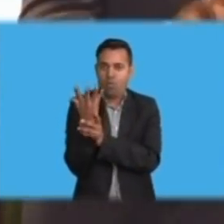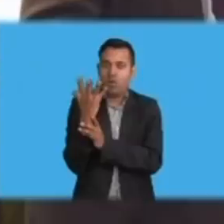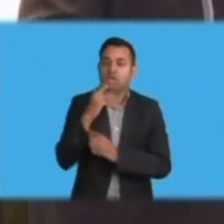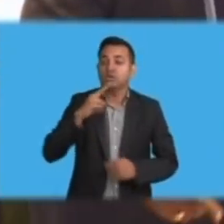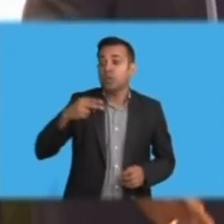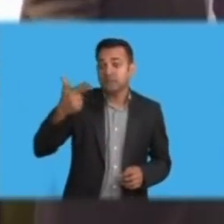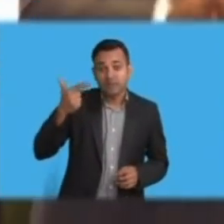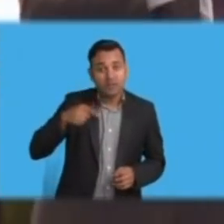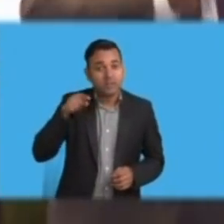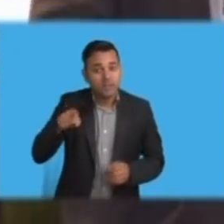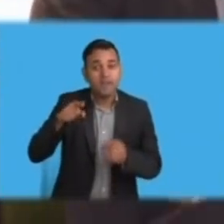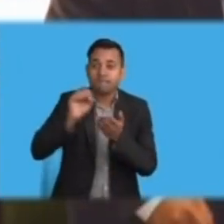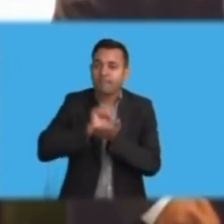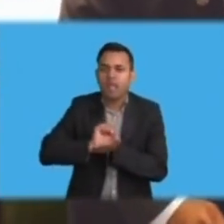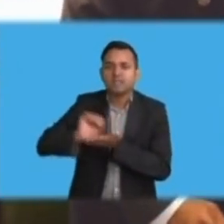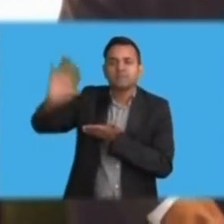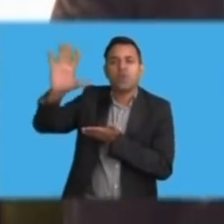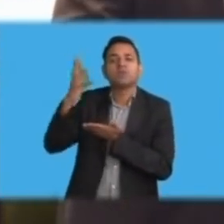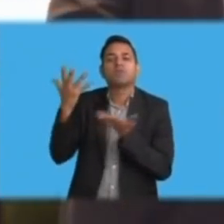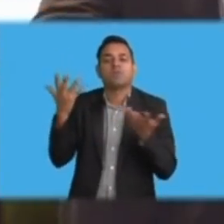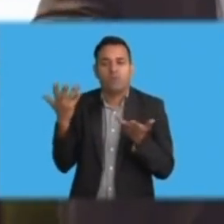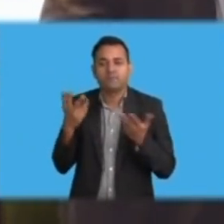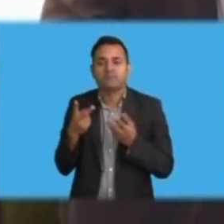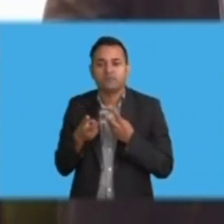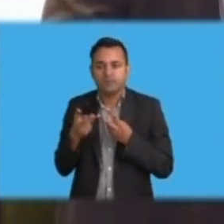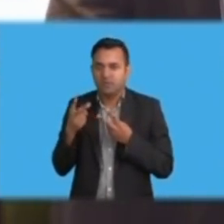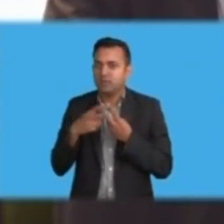the export values was 130 million,